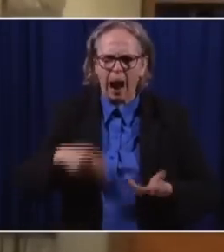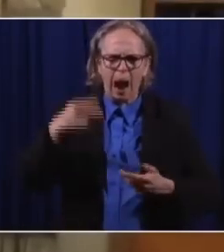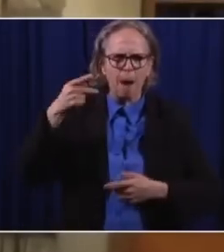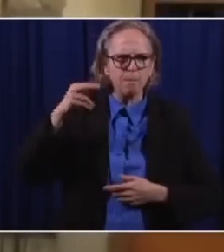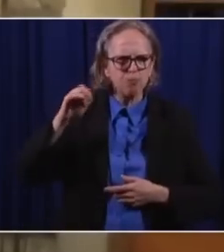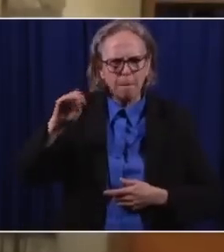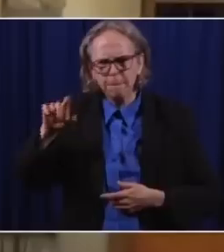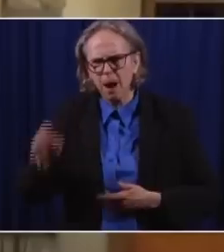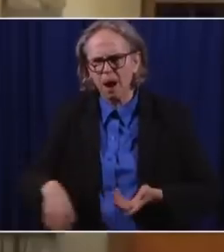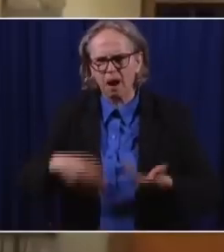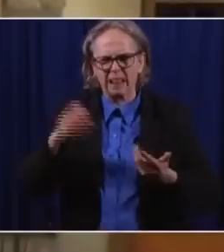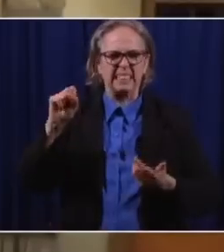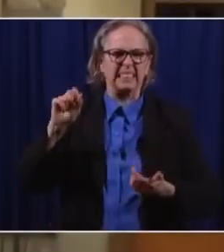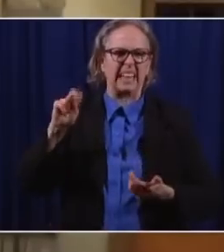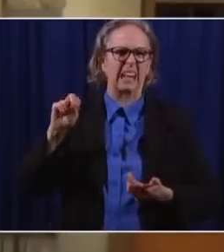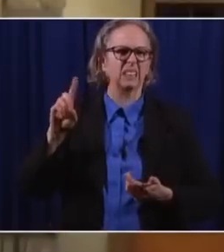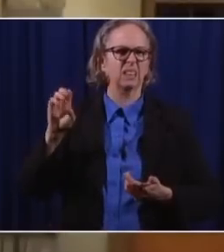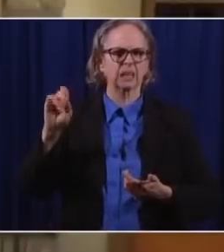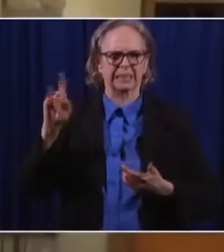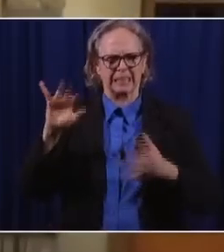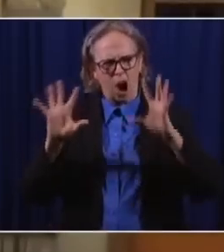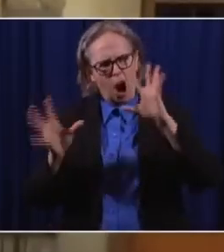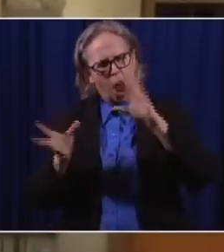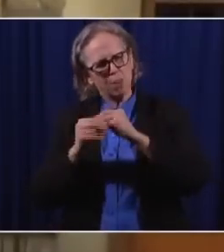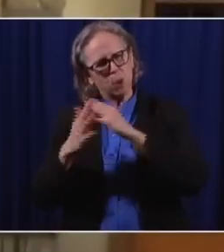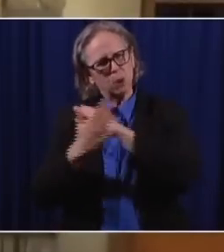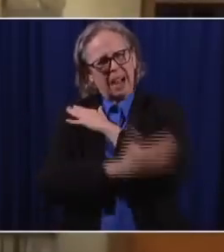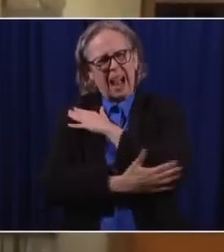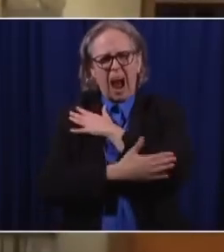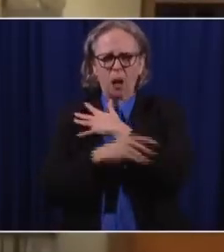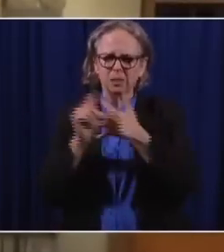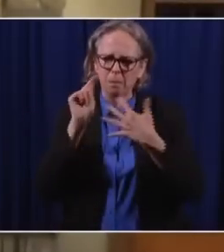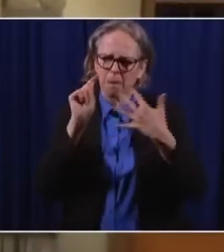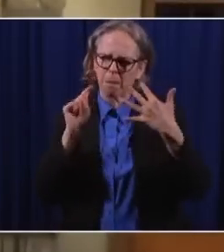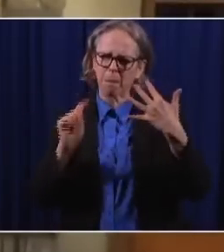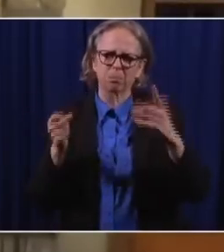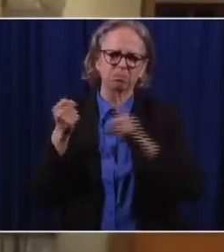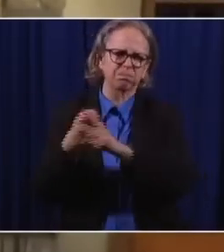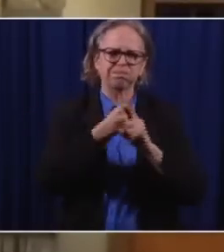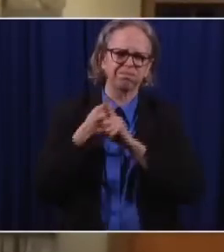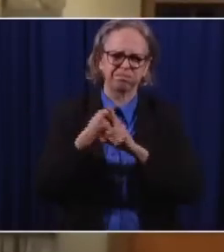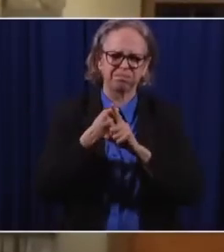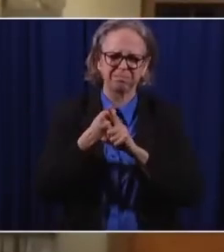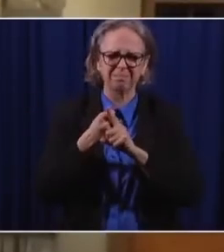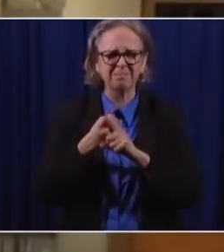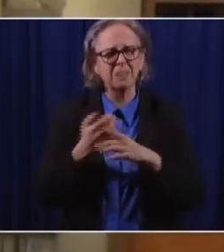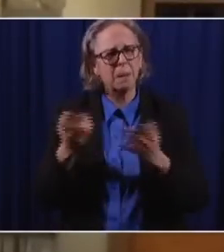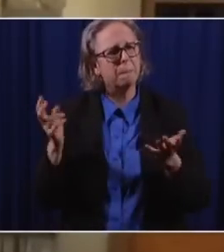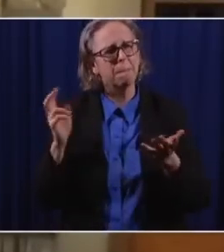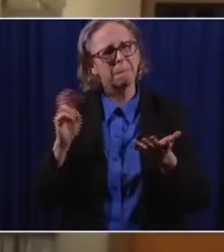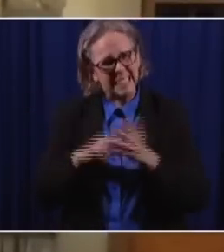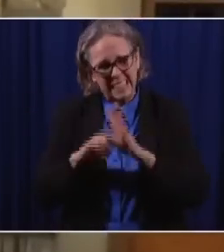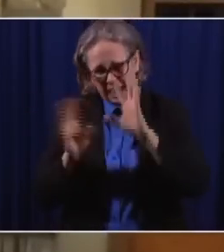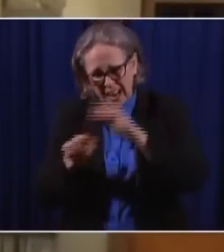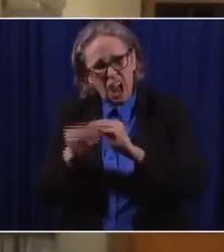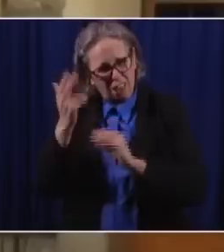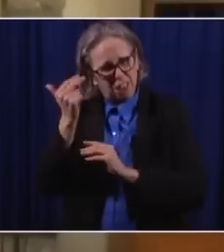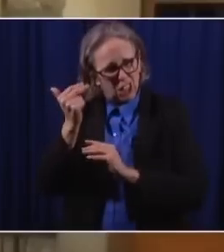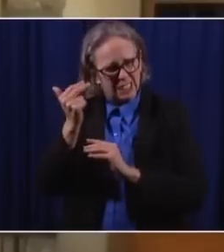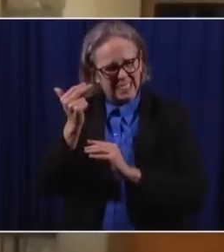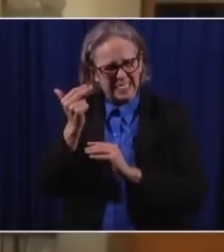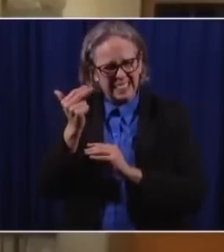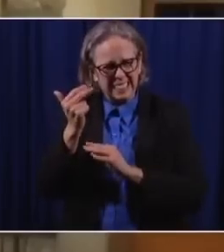are seeing sustained increases in visits to the doctor or emergency room for COVID. And some counties are seeing